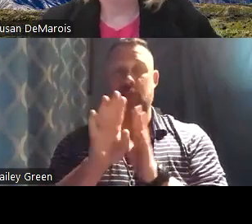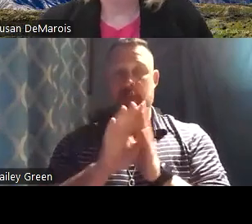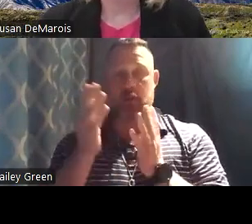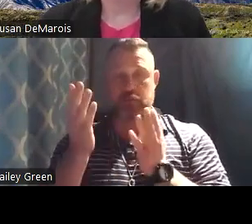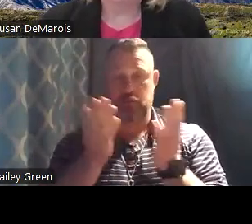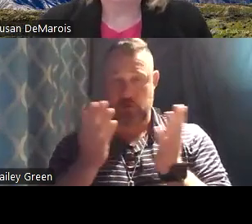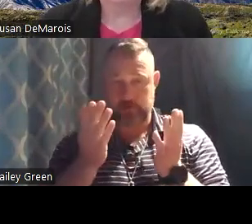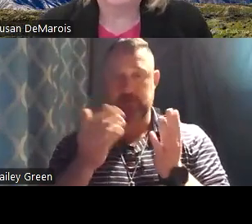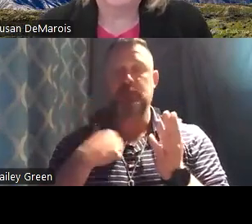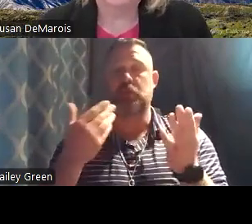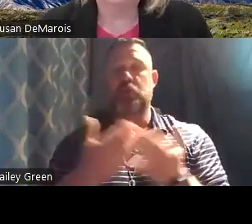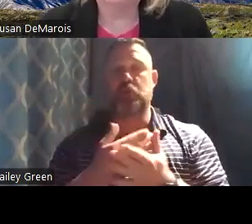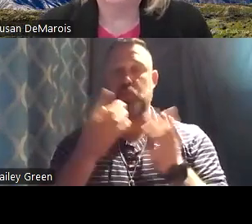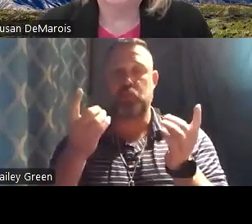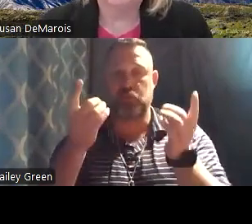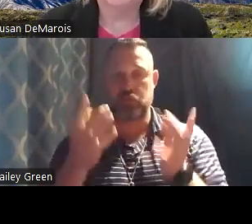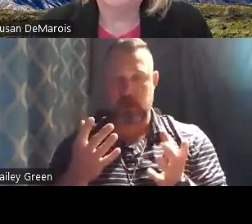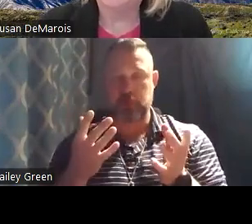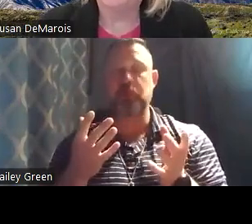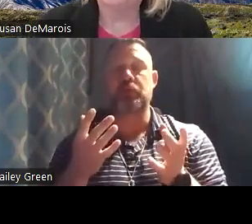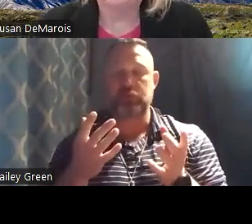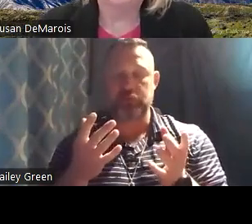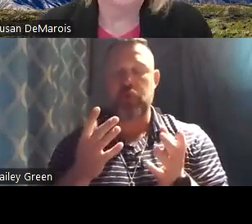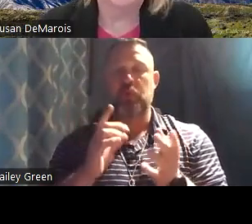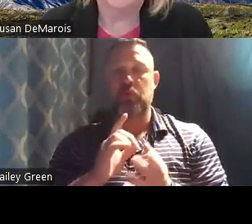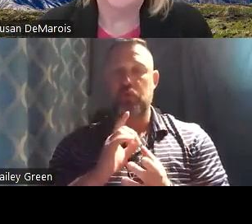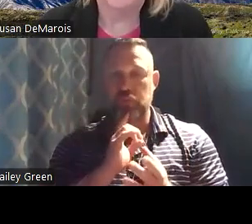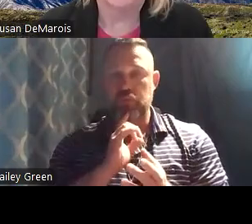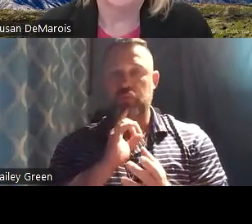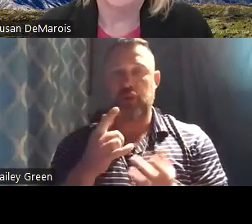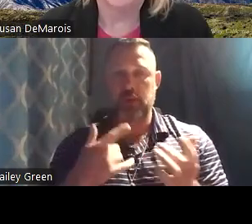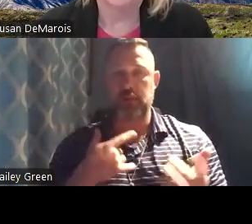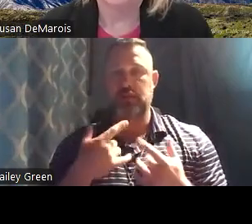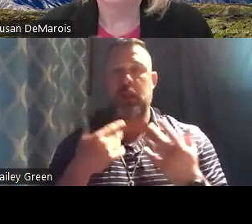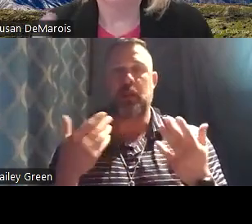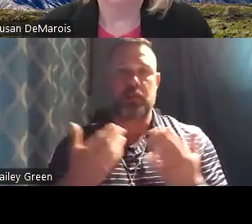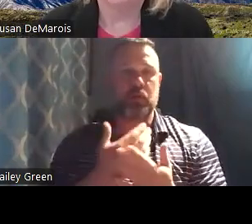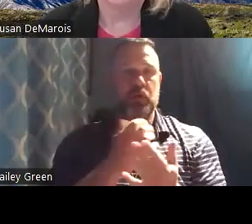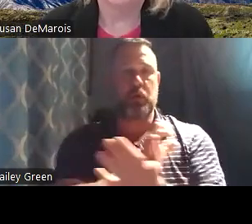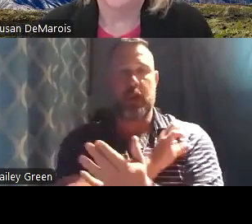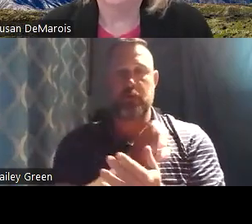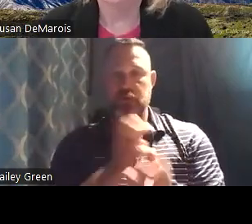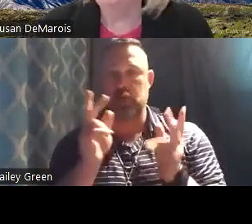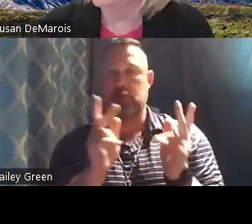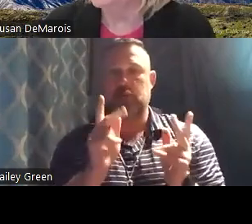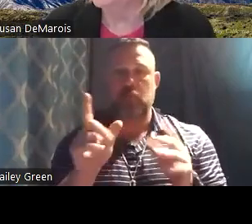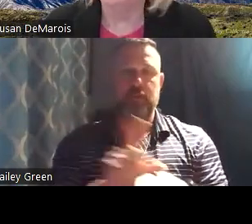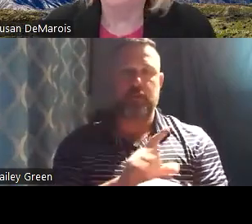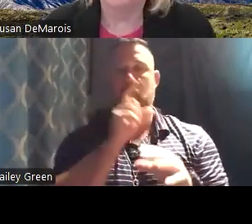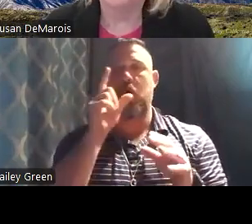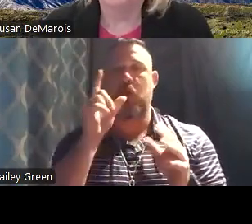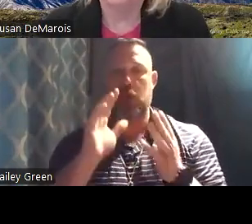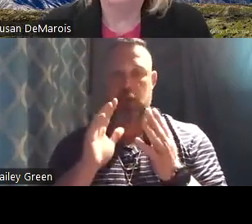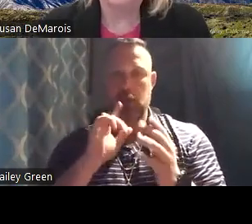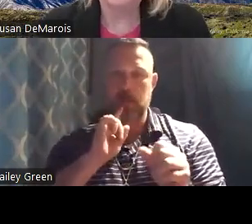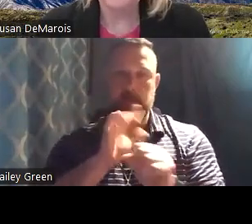new director, and so we're really excited about the new energy. These are people with long-standing